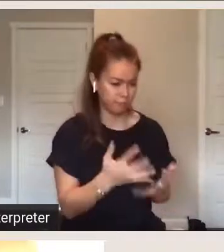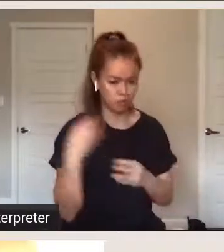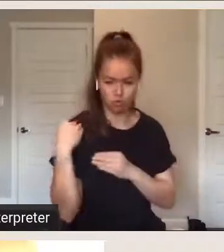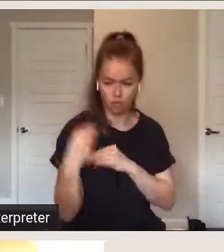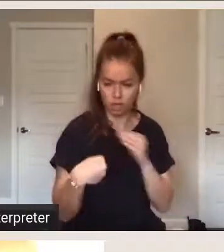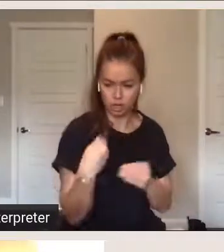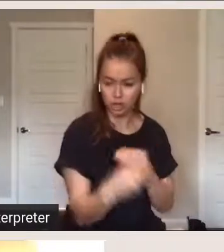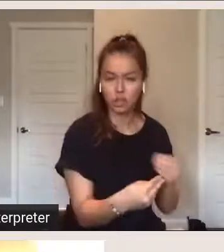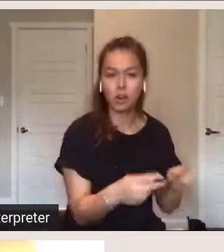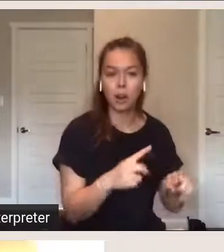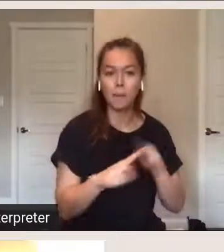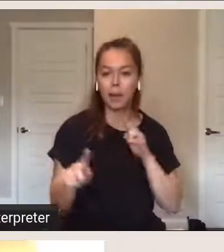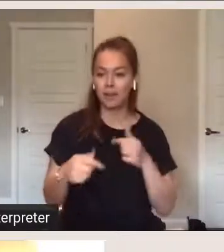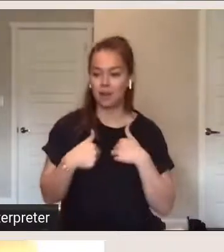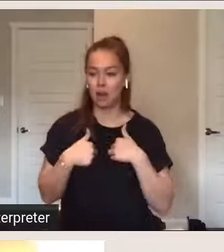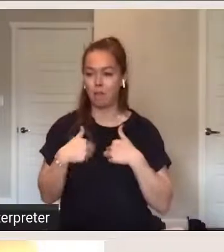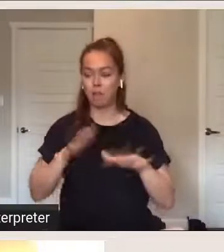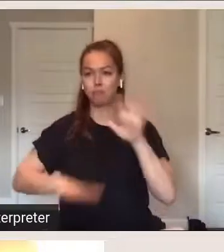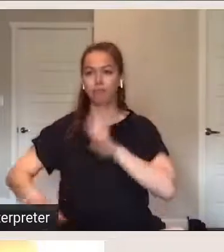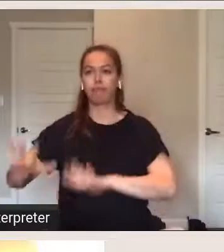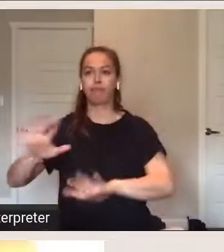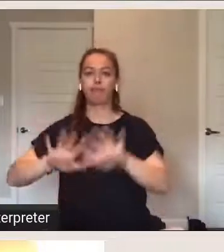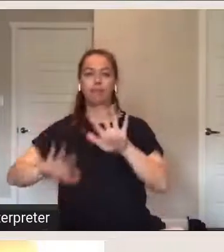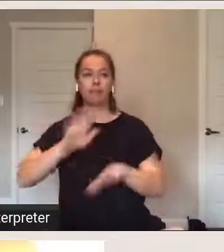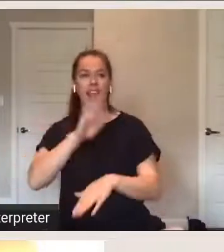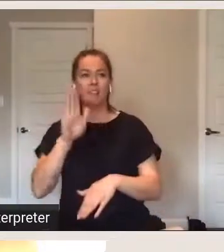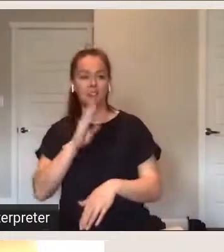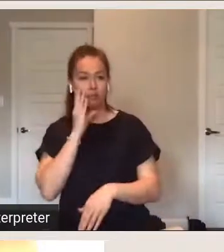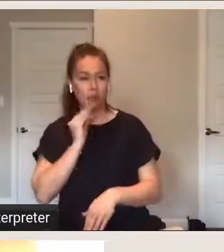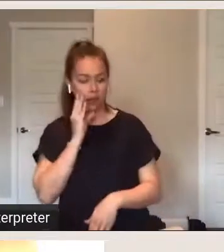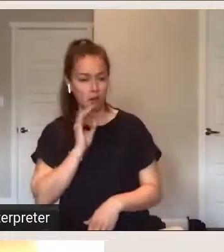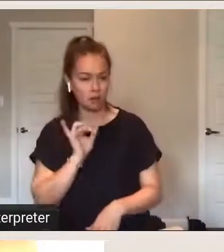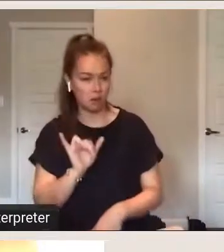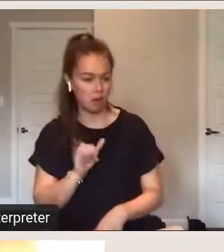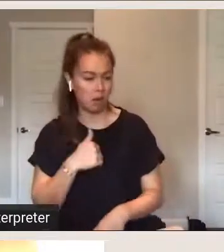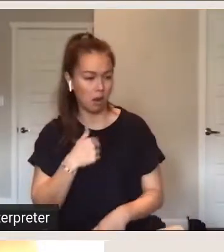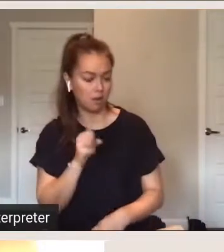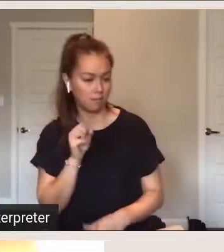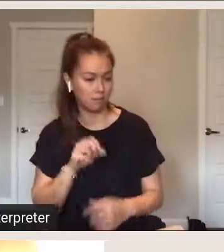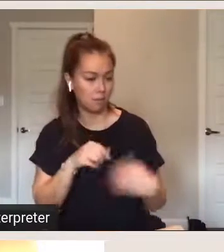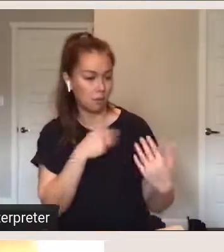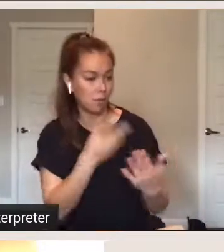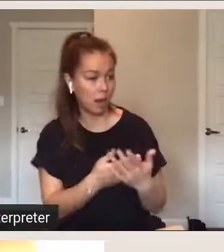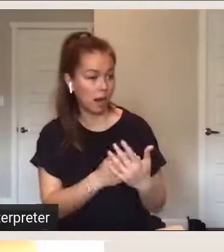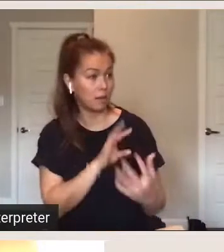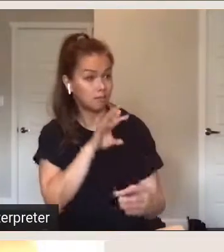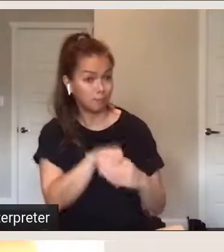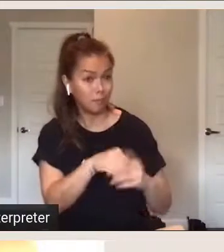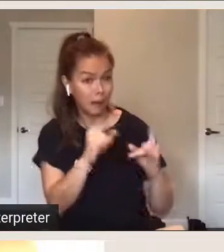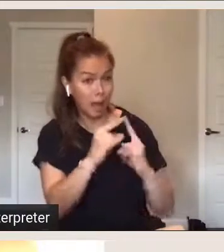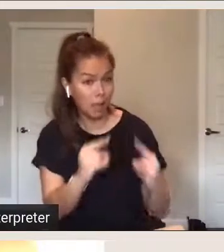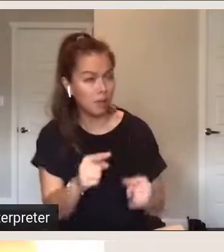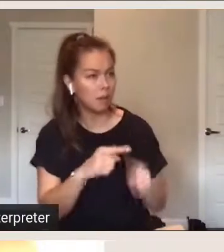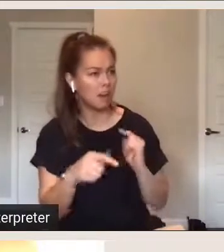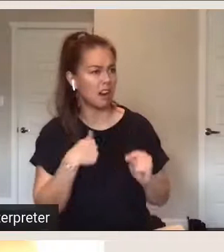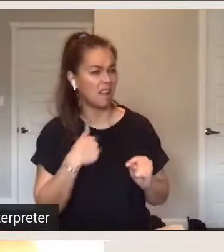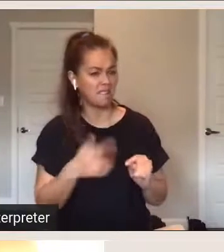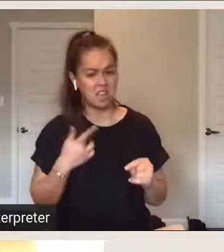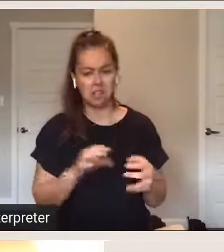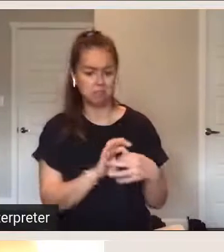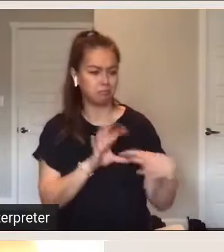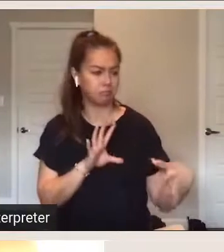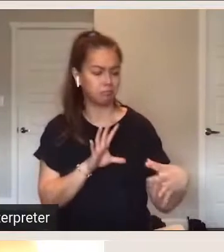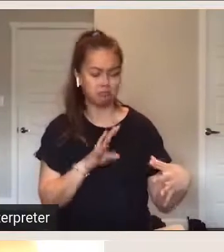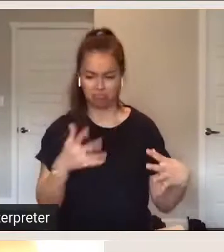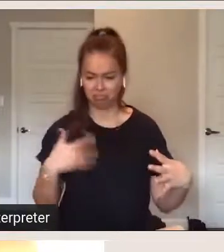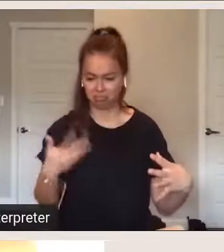gets packaged in almost this consumerist way that felt very unrelatable. So I always had that idea in my head anyway of like,